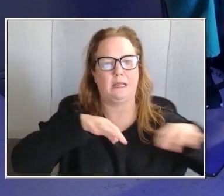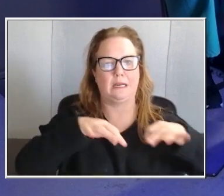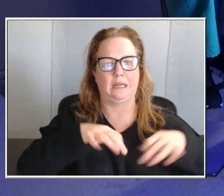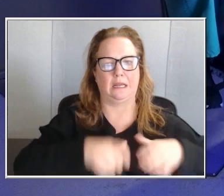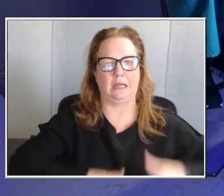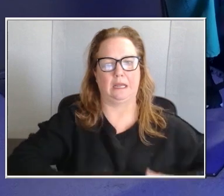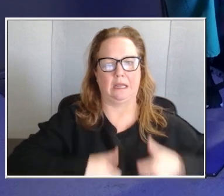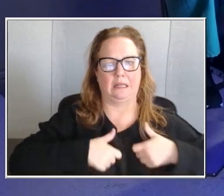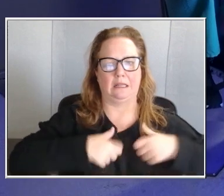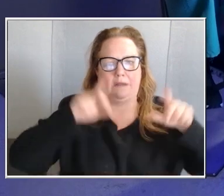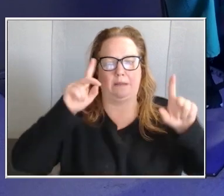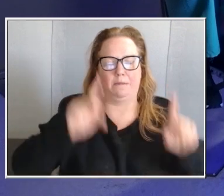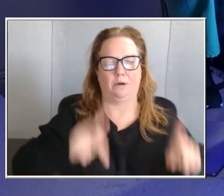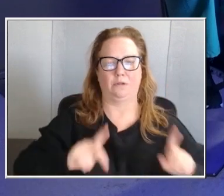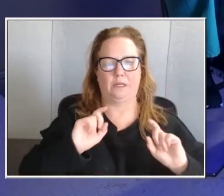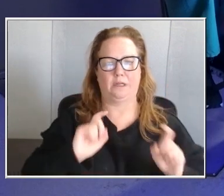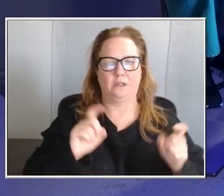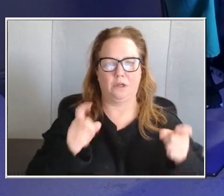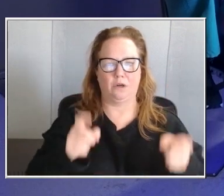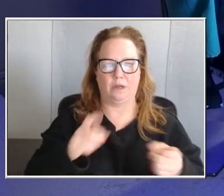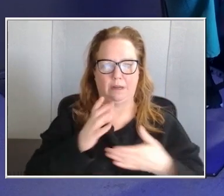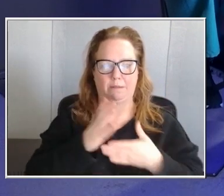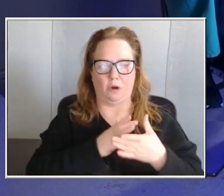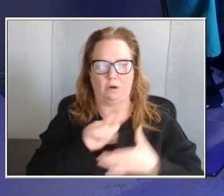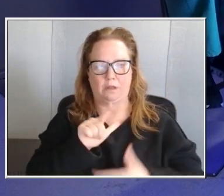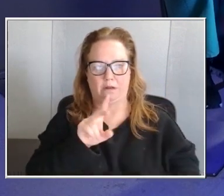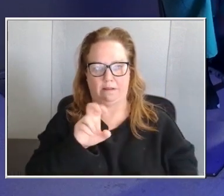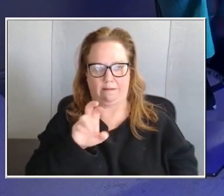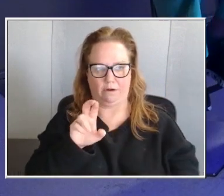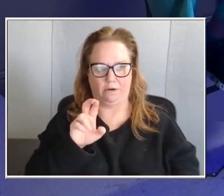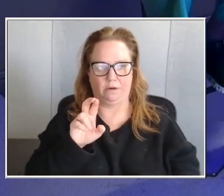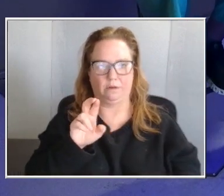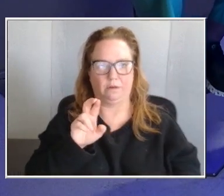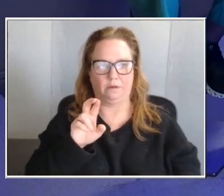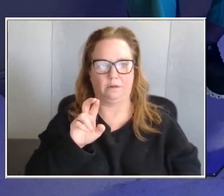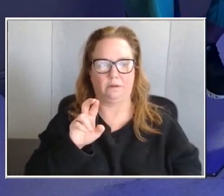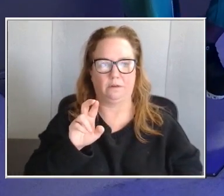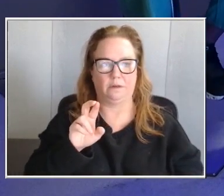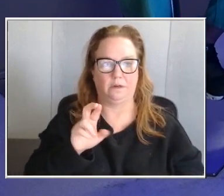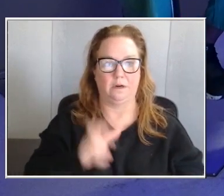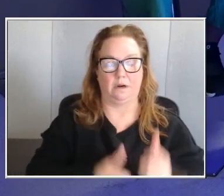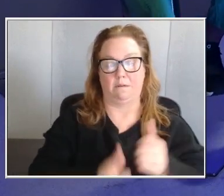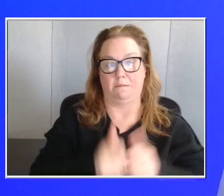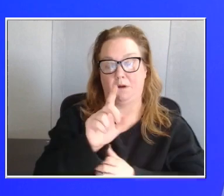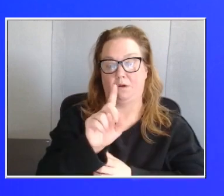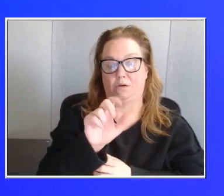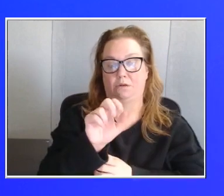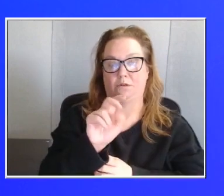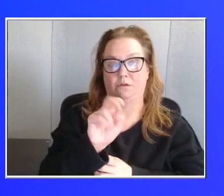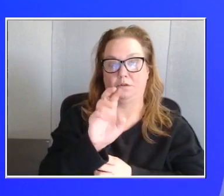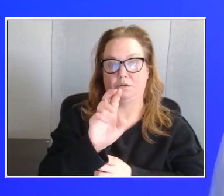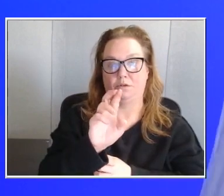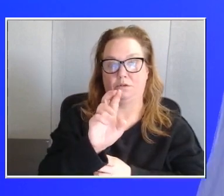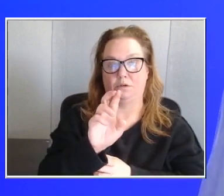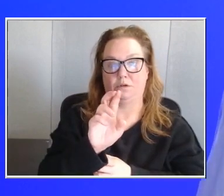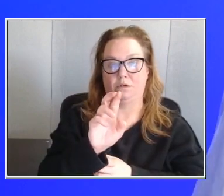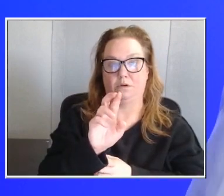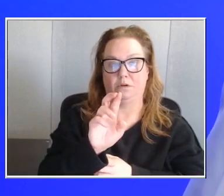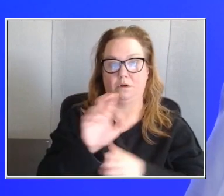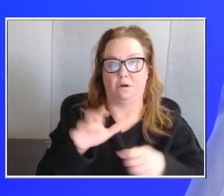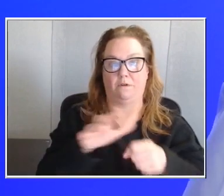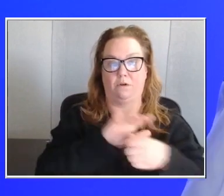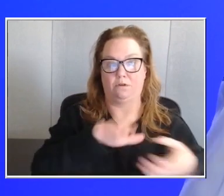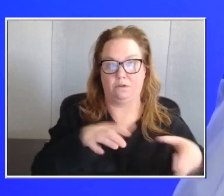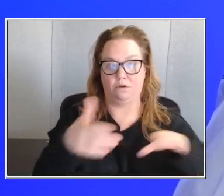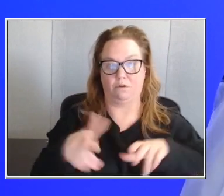living person can donate part of their liver. Well, most donors that you hear about transplant are whole donors, where we